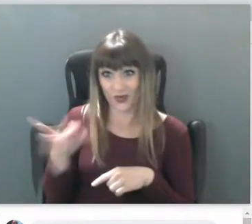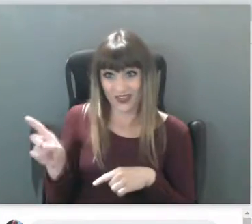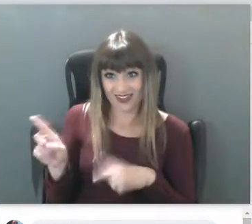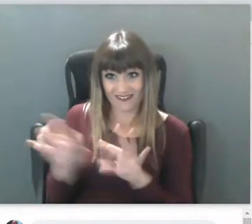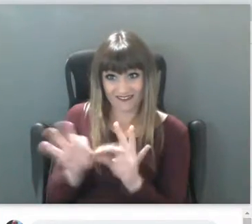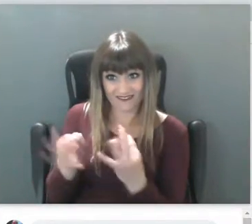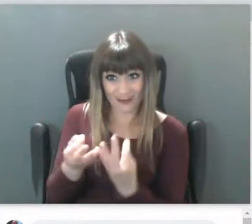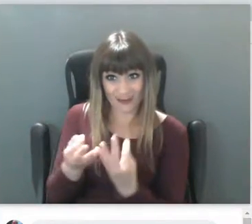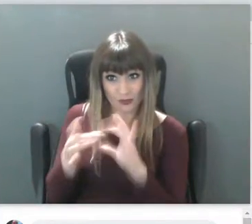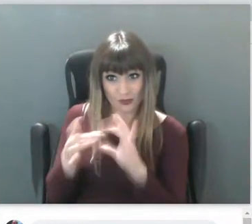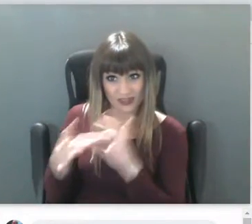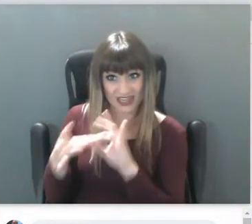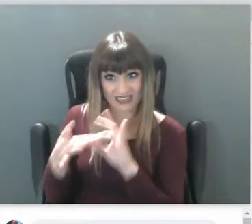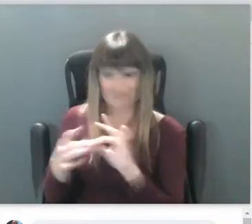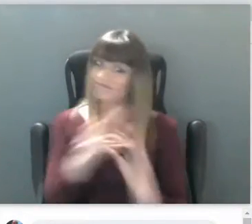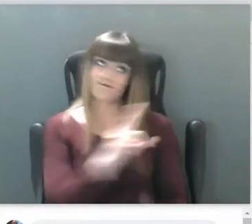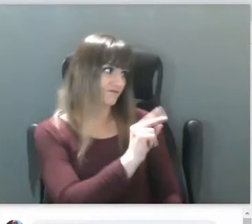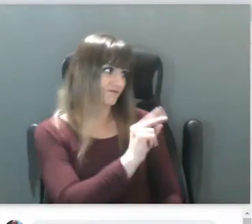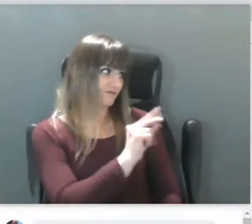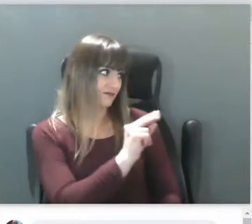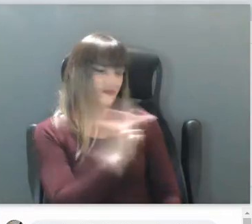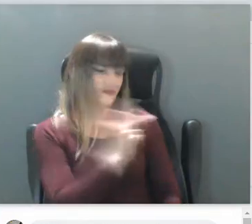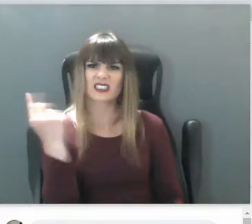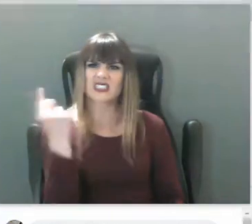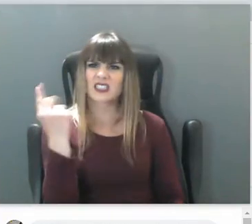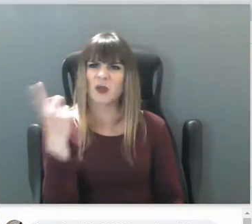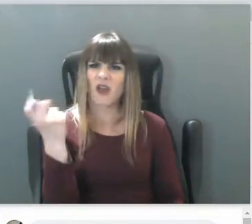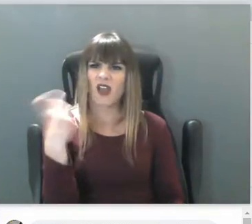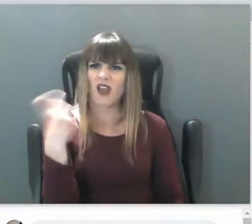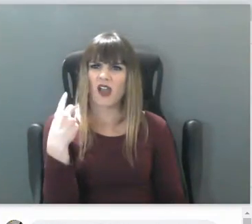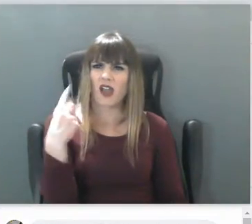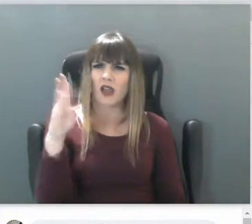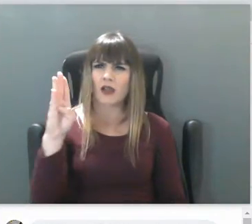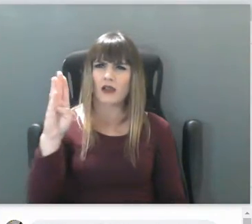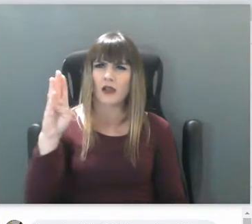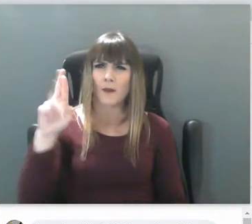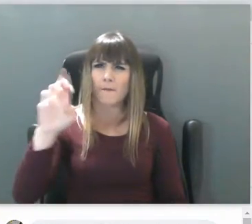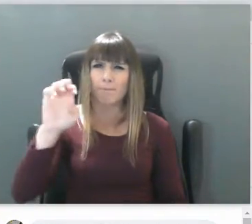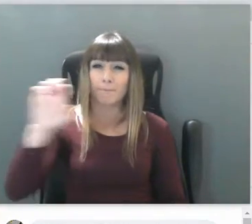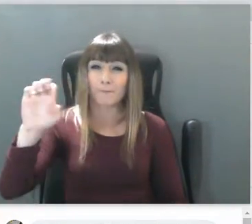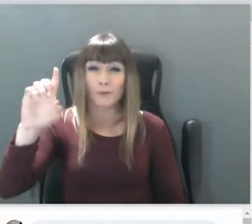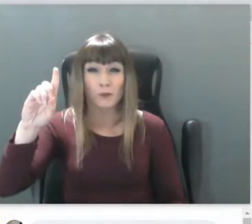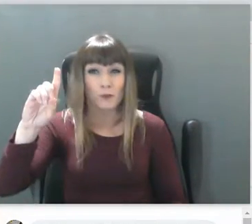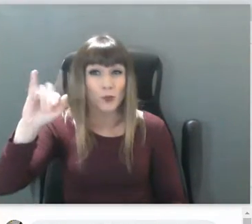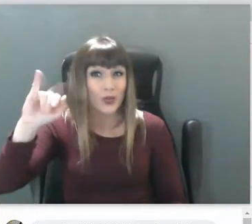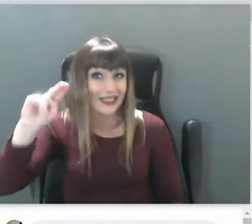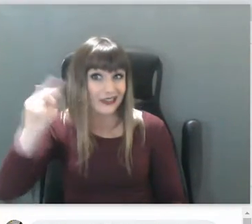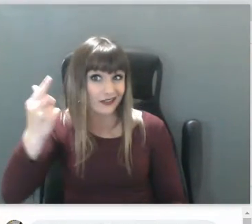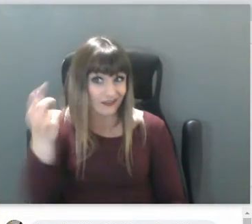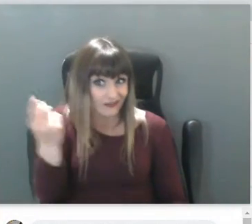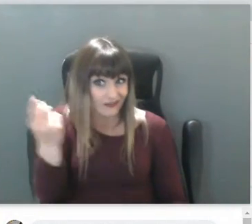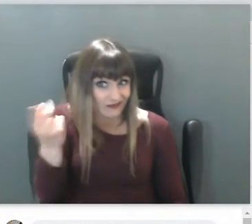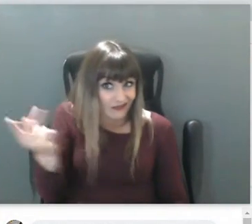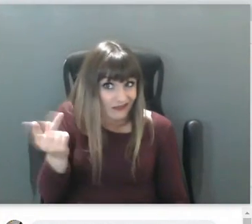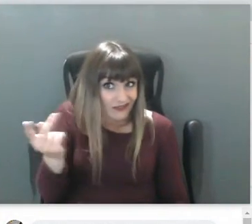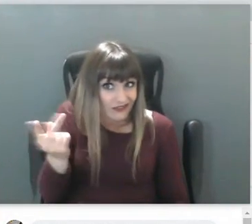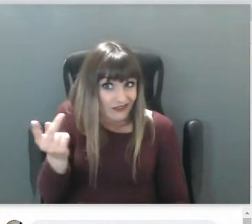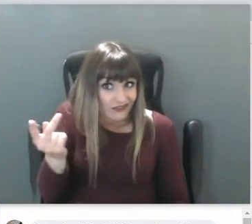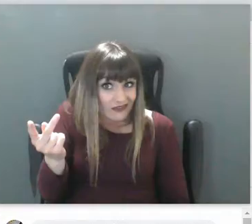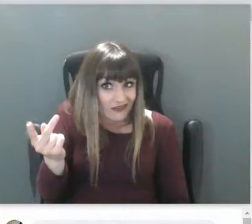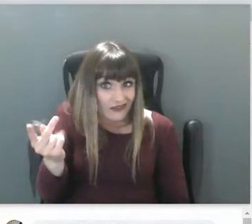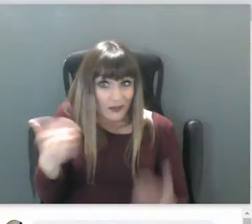Not related? Nope. Well, we did have a question earlier about their breeding. Have they ever bred? Not successfuled, unfortunately. Okay. I know,